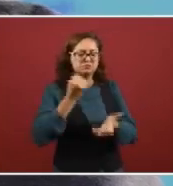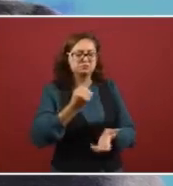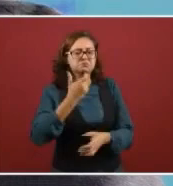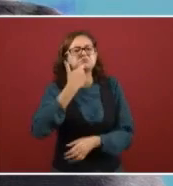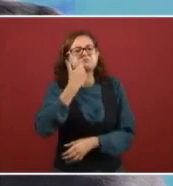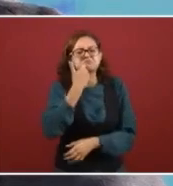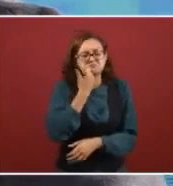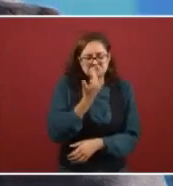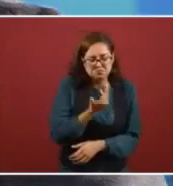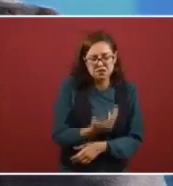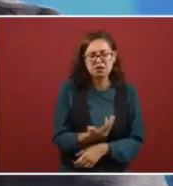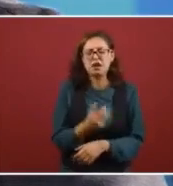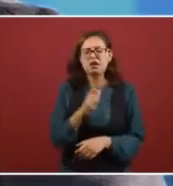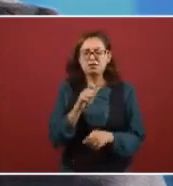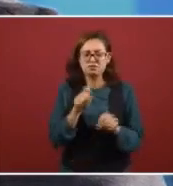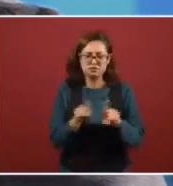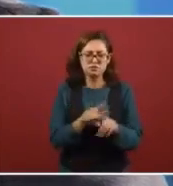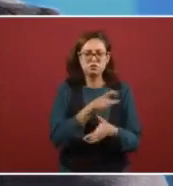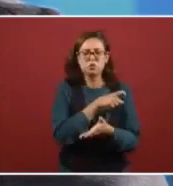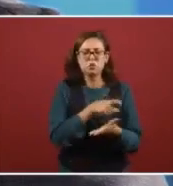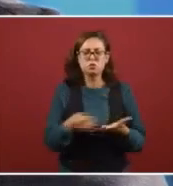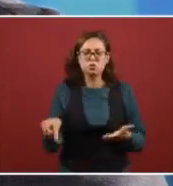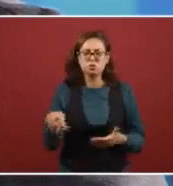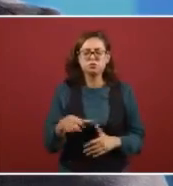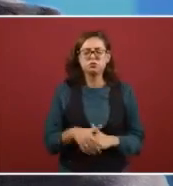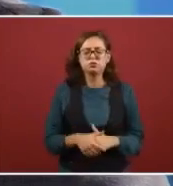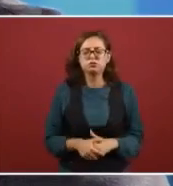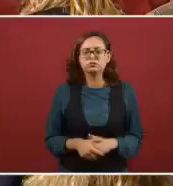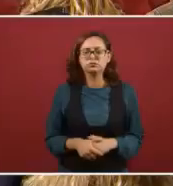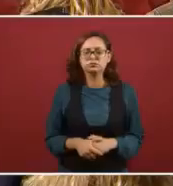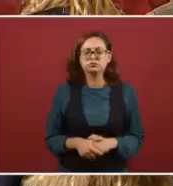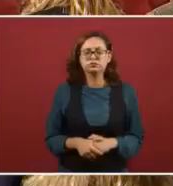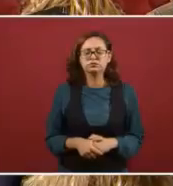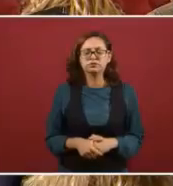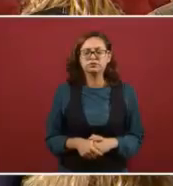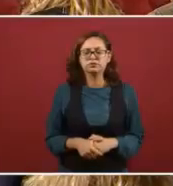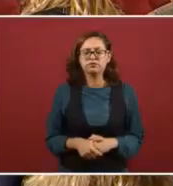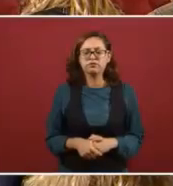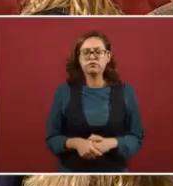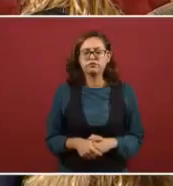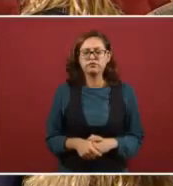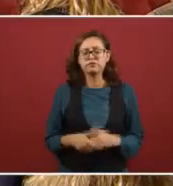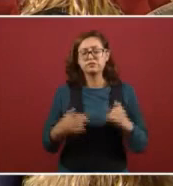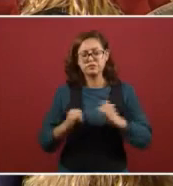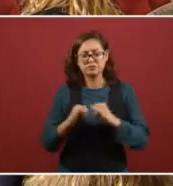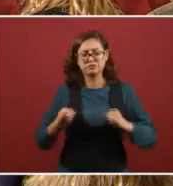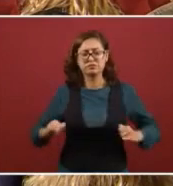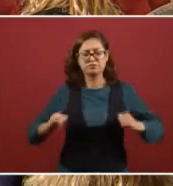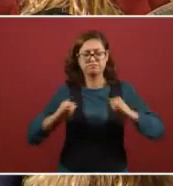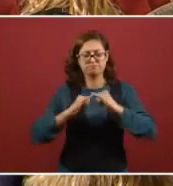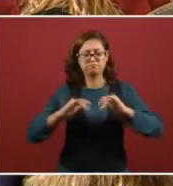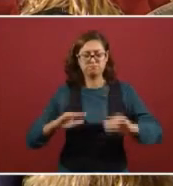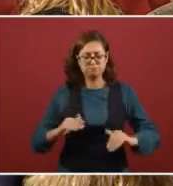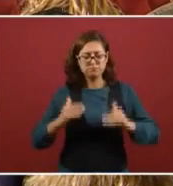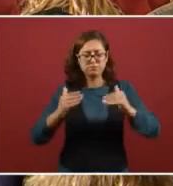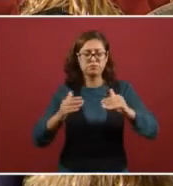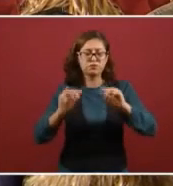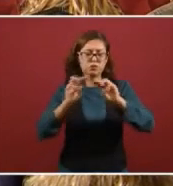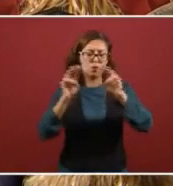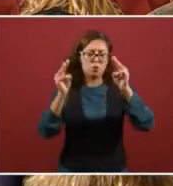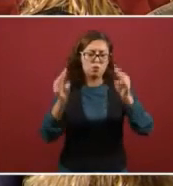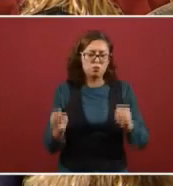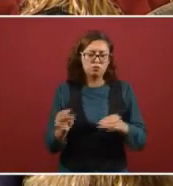have shown interest. And as I've commented, the Institute has a